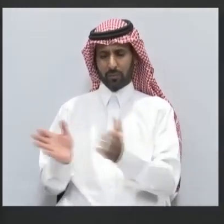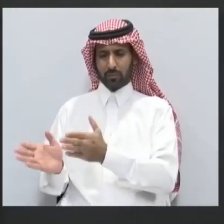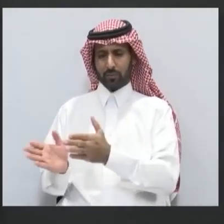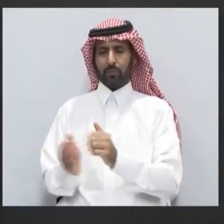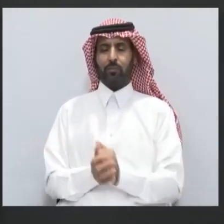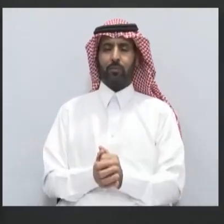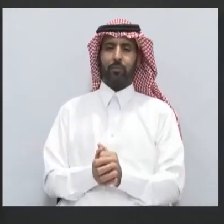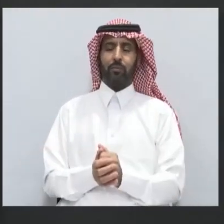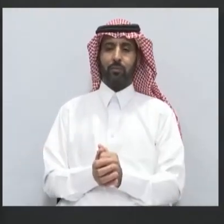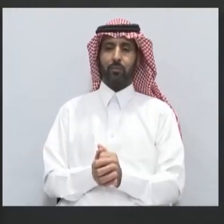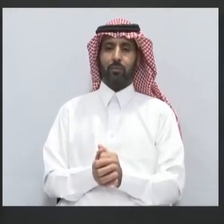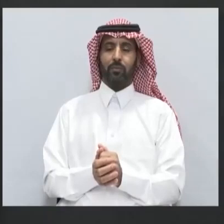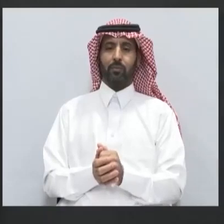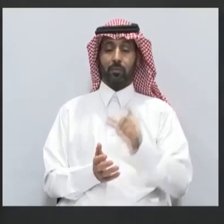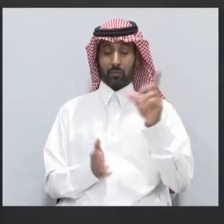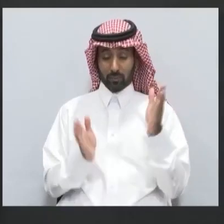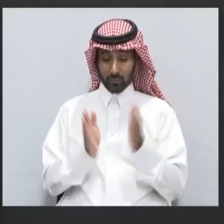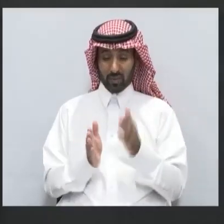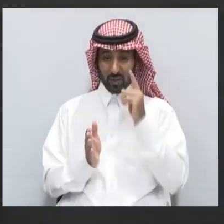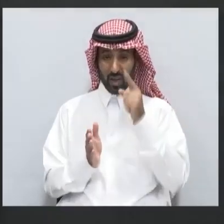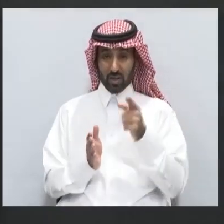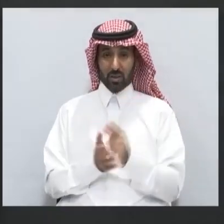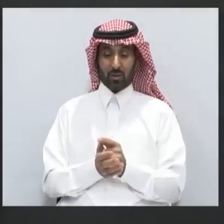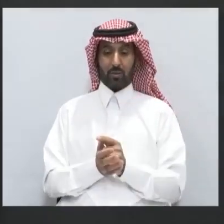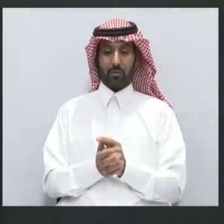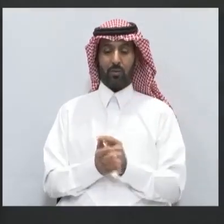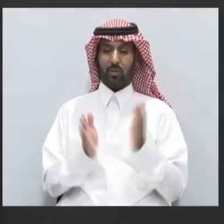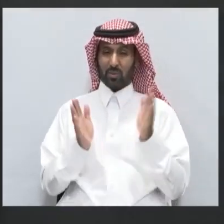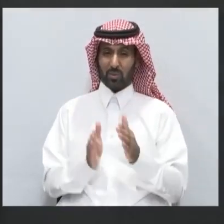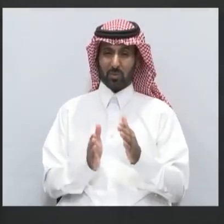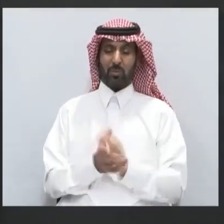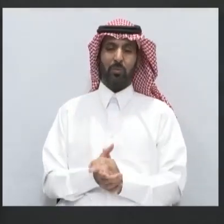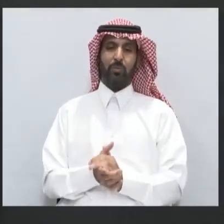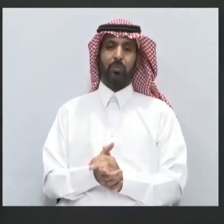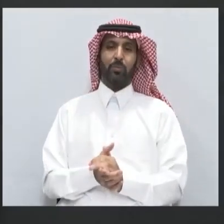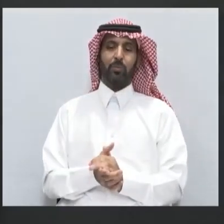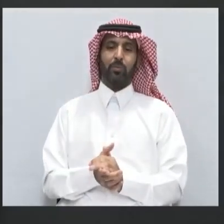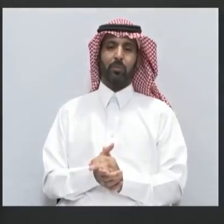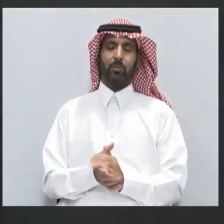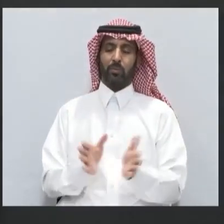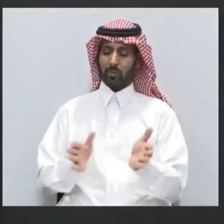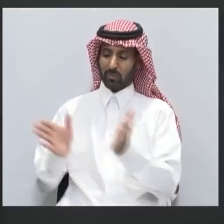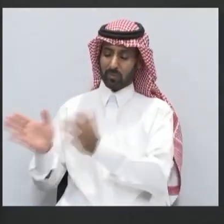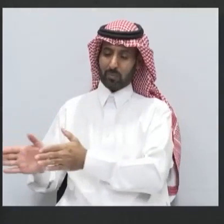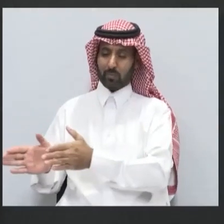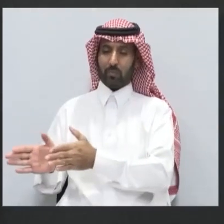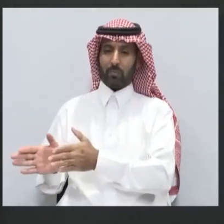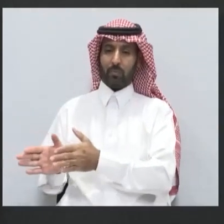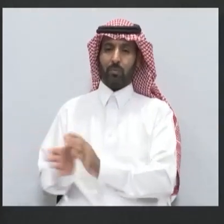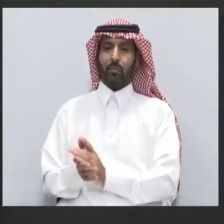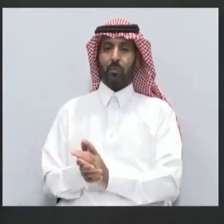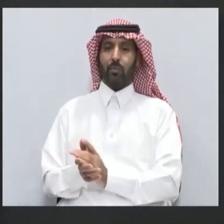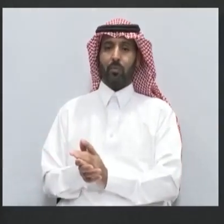That it was a compact car, as in the picture. It was very small, so they